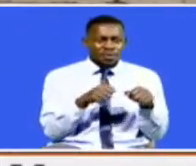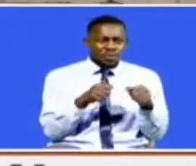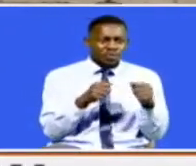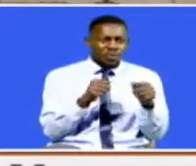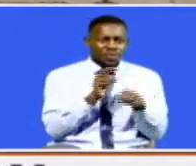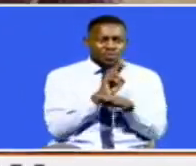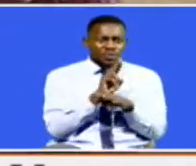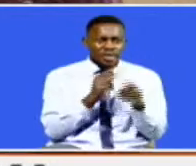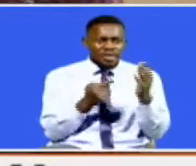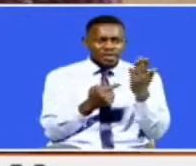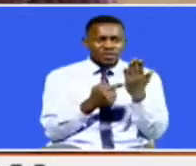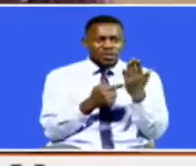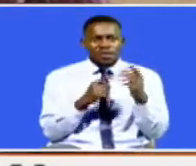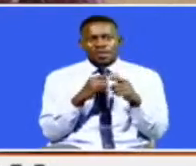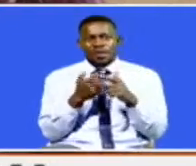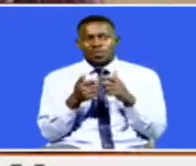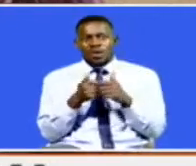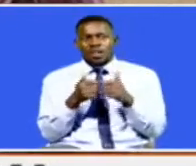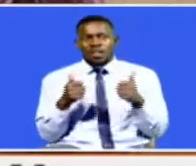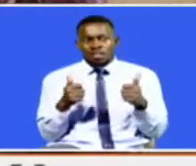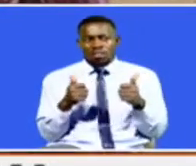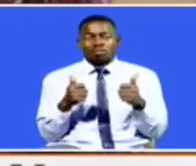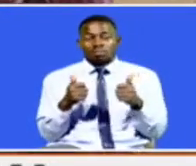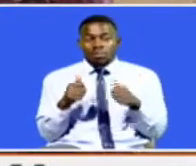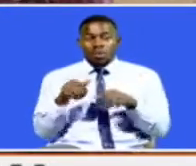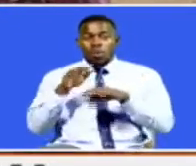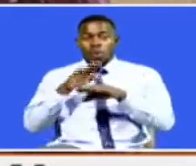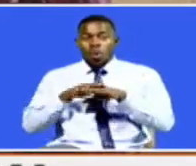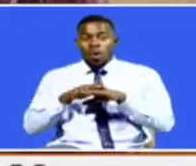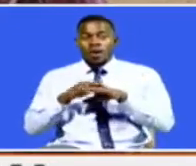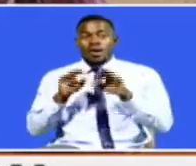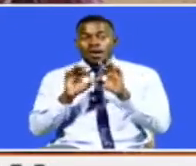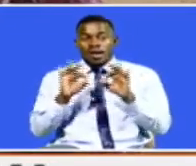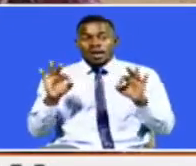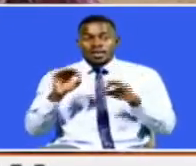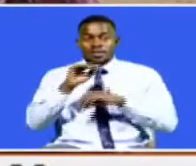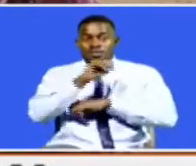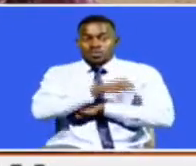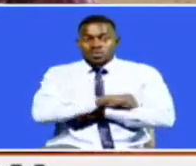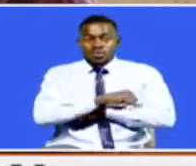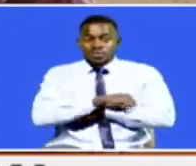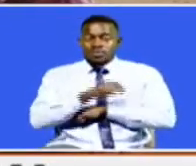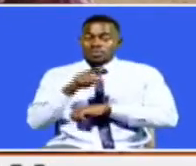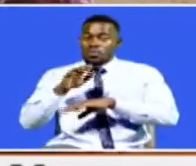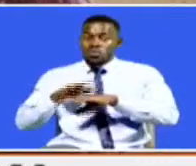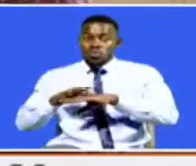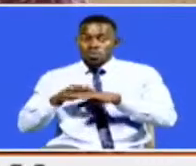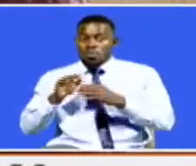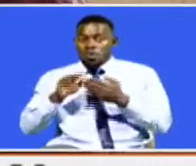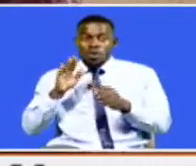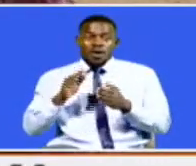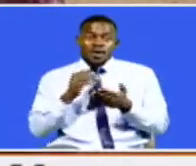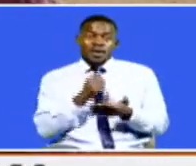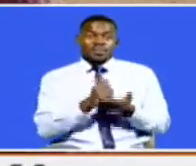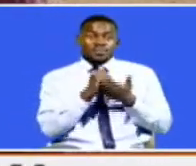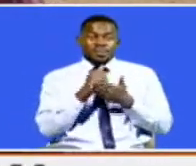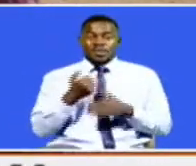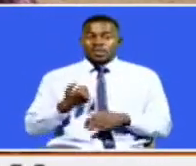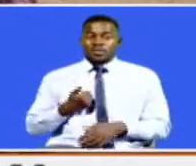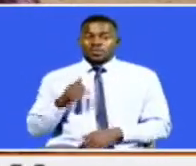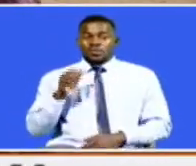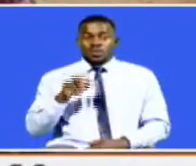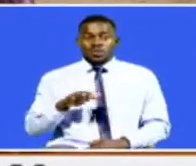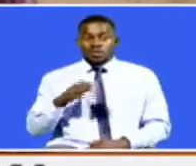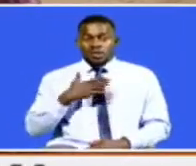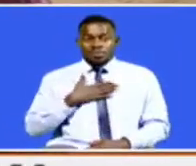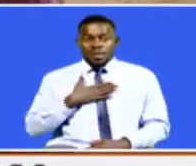full control of their child. Sunrise Virtual School has been a pillar of excellence in my daughter's life, because I have